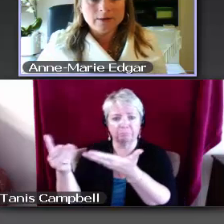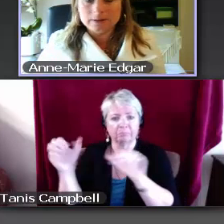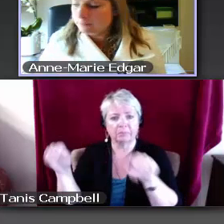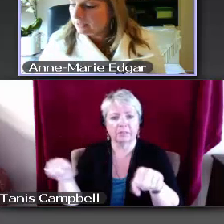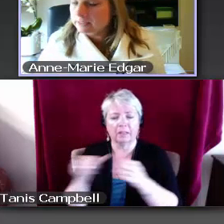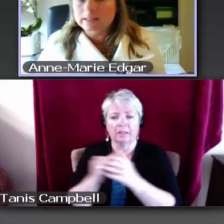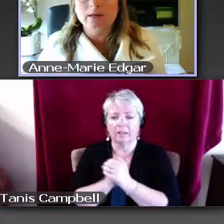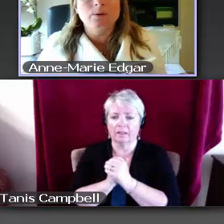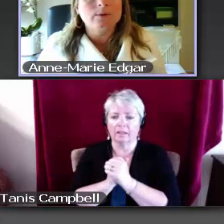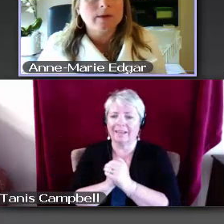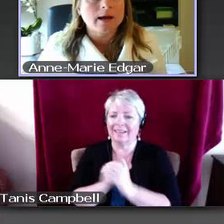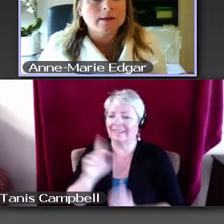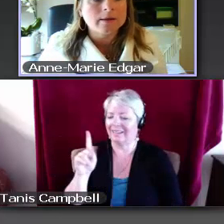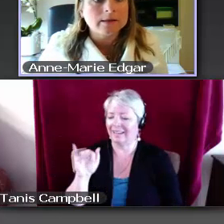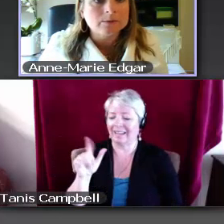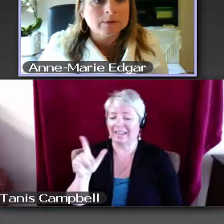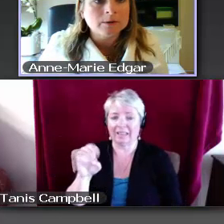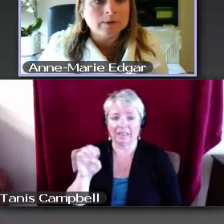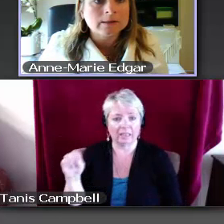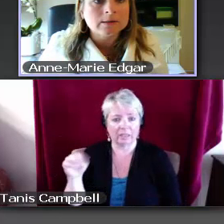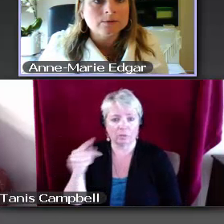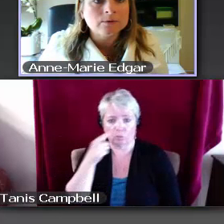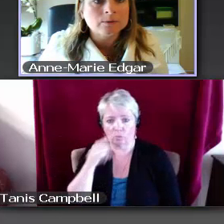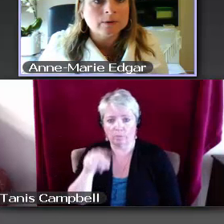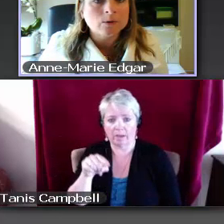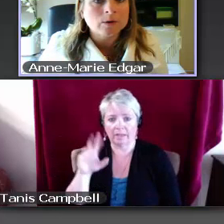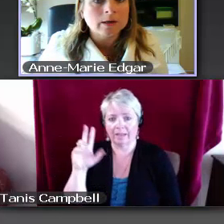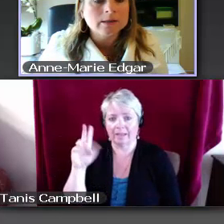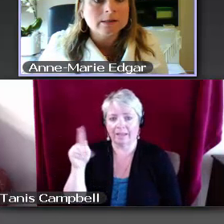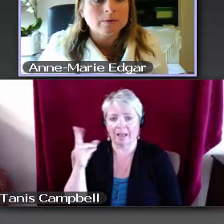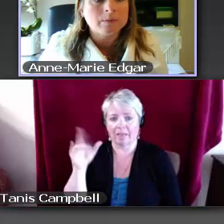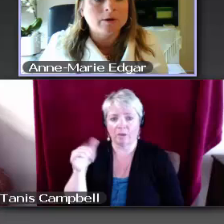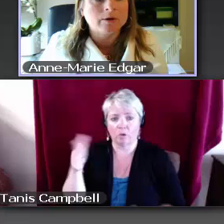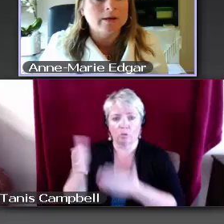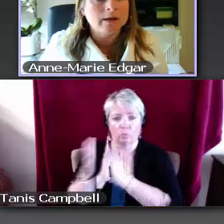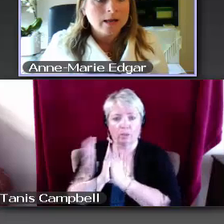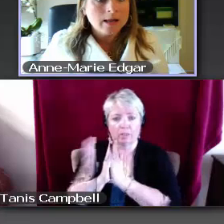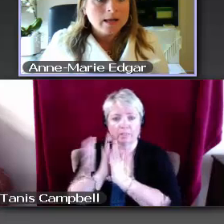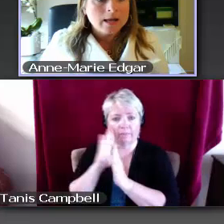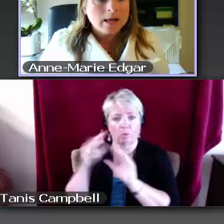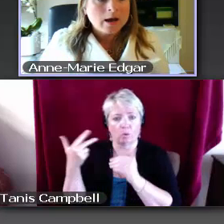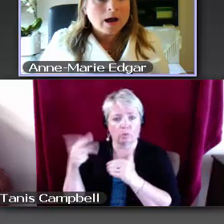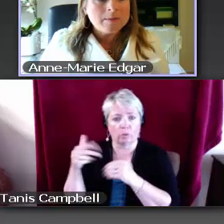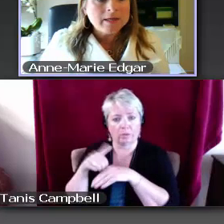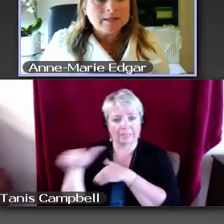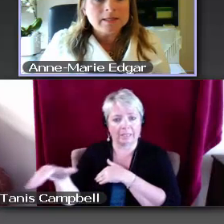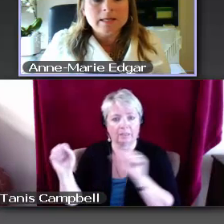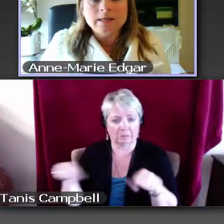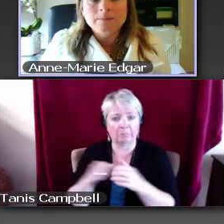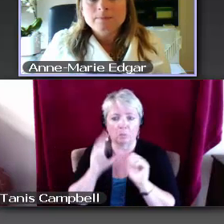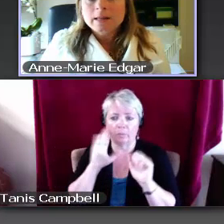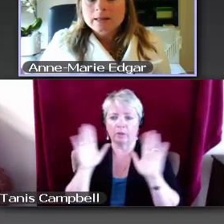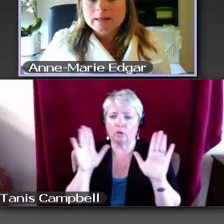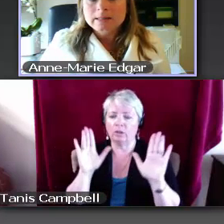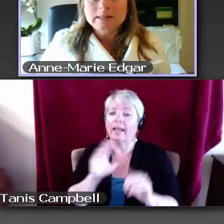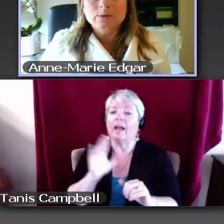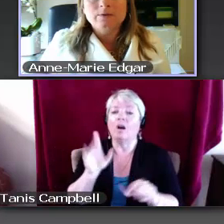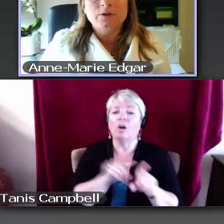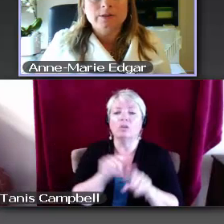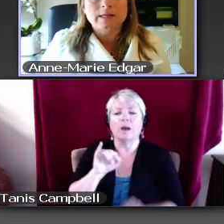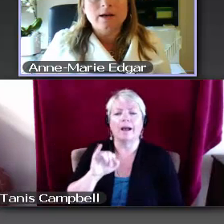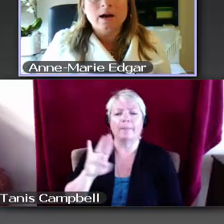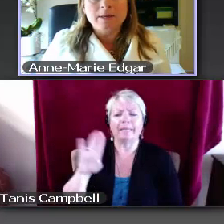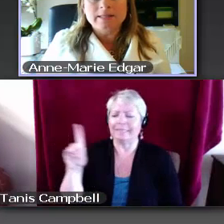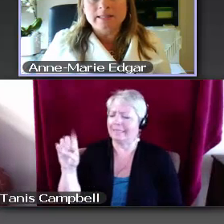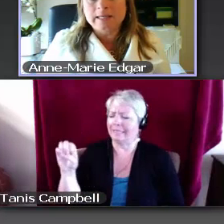if you could please take note of Kathy's request for recordings, that would be good. IBDE, this is sort